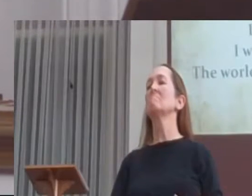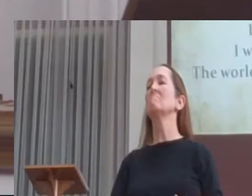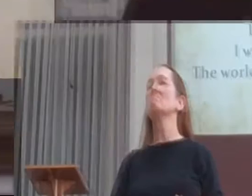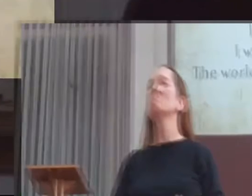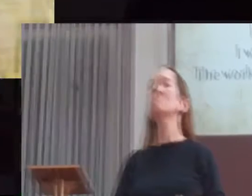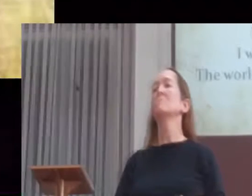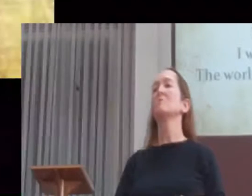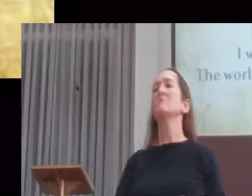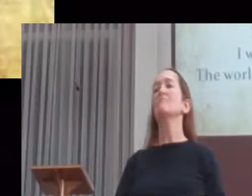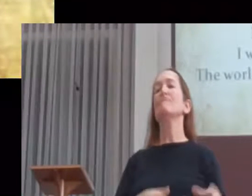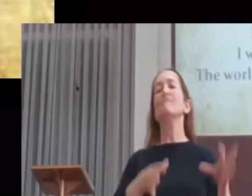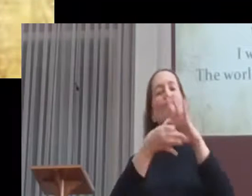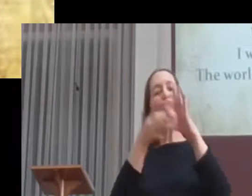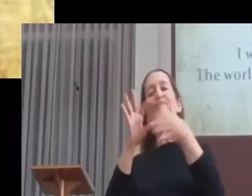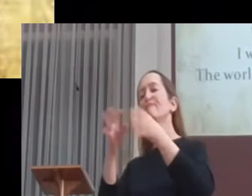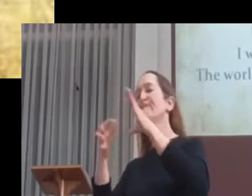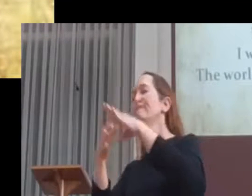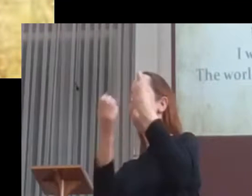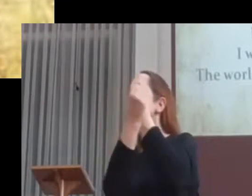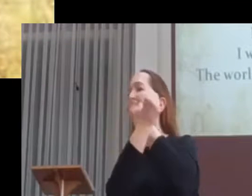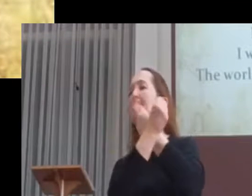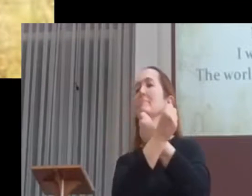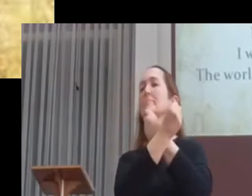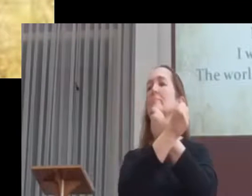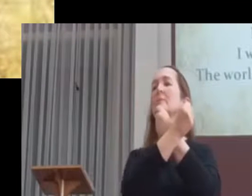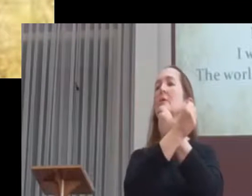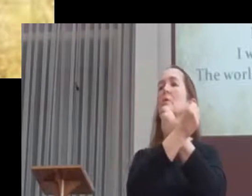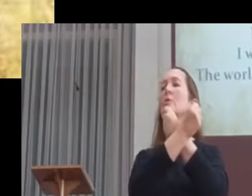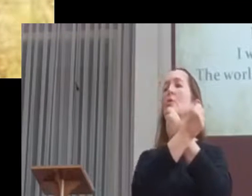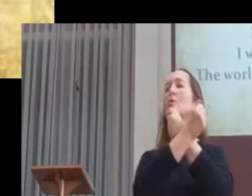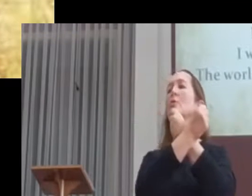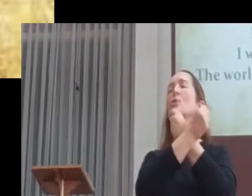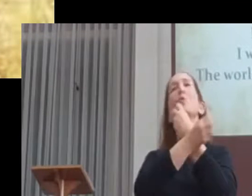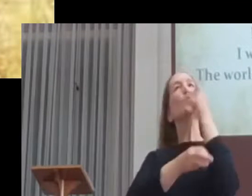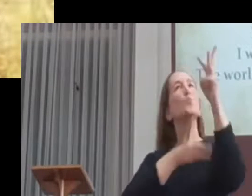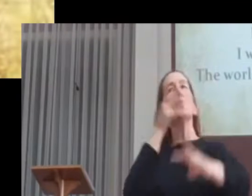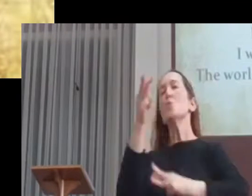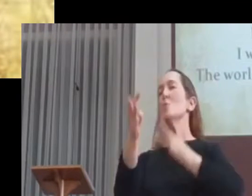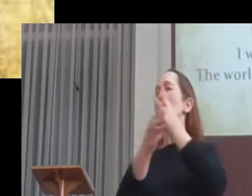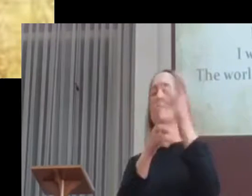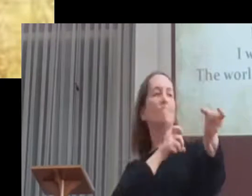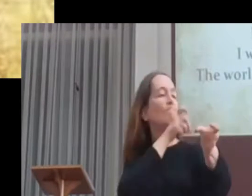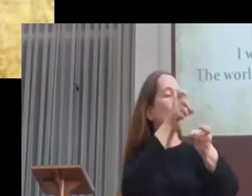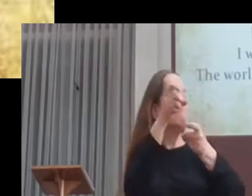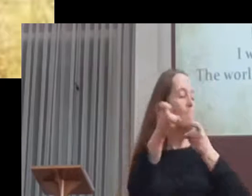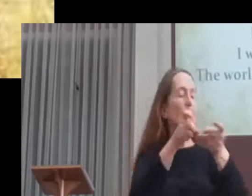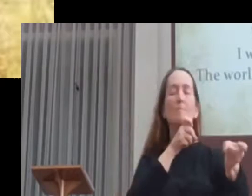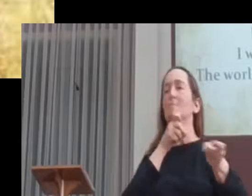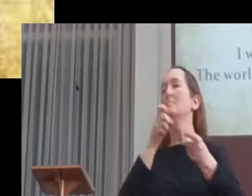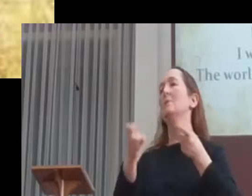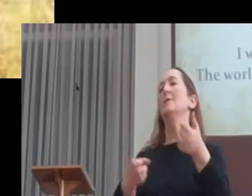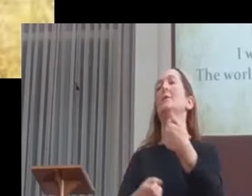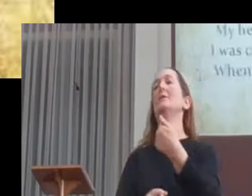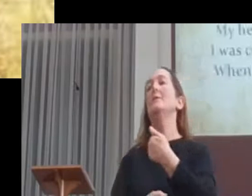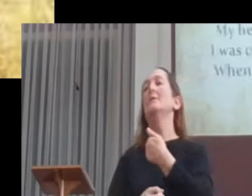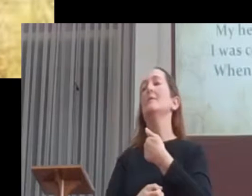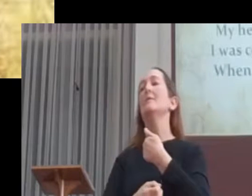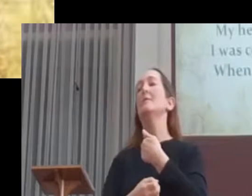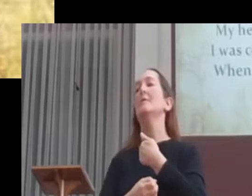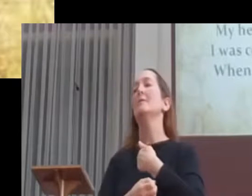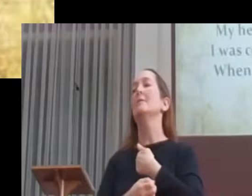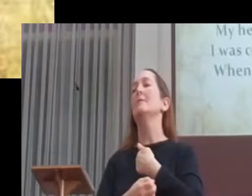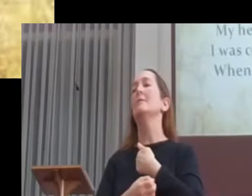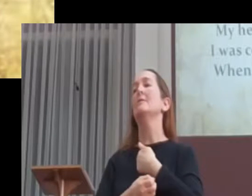I was lost, I was in chains, the world had